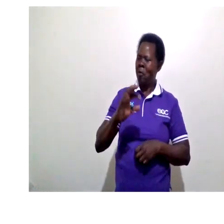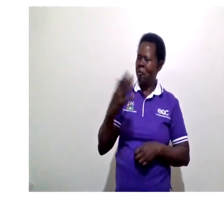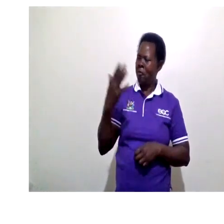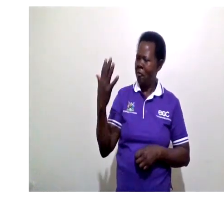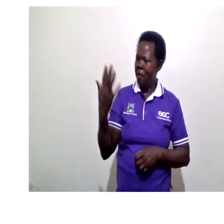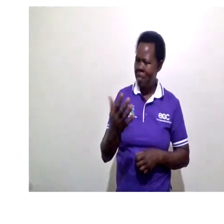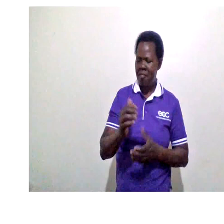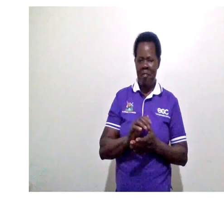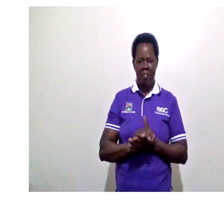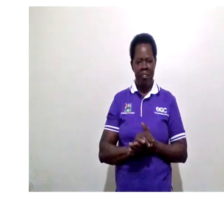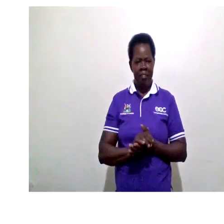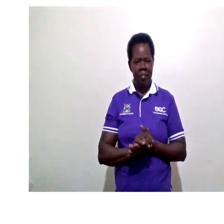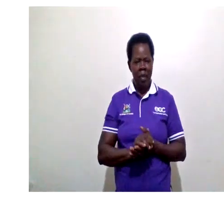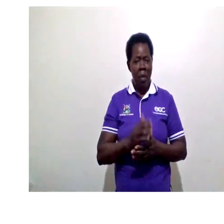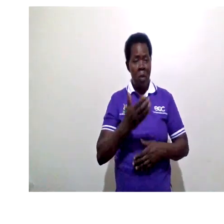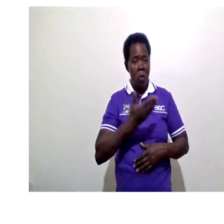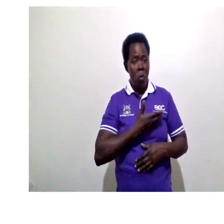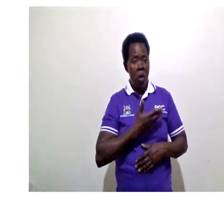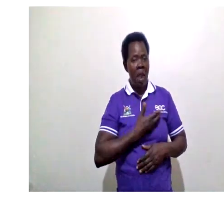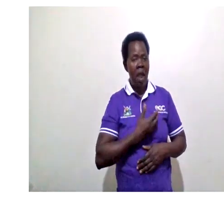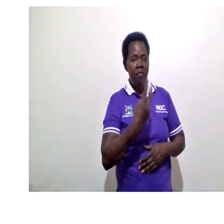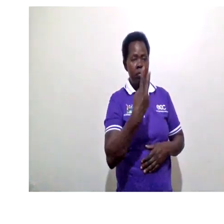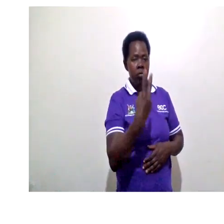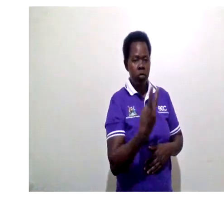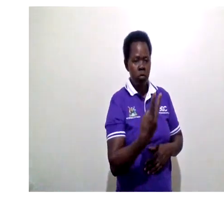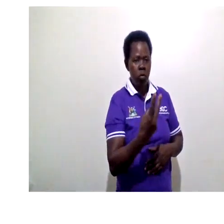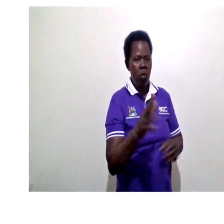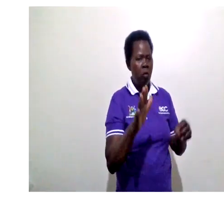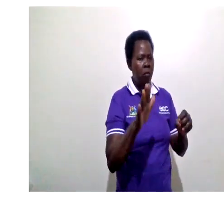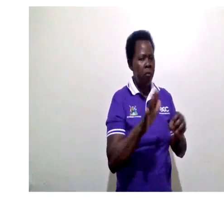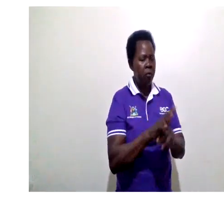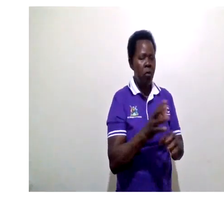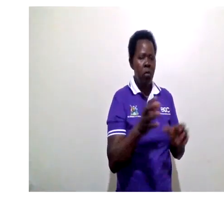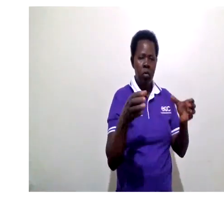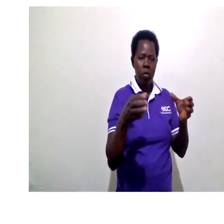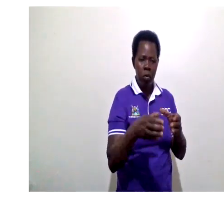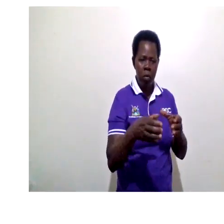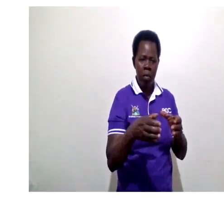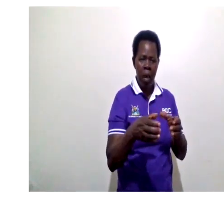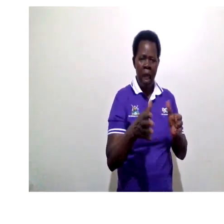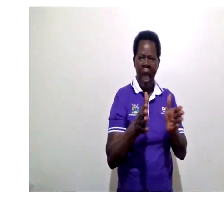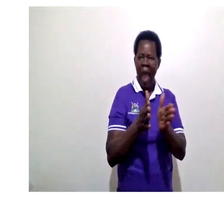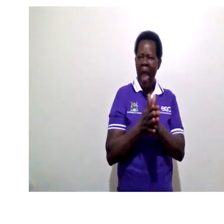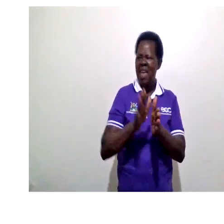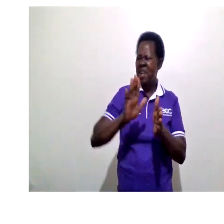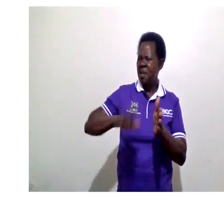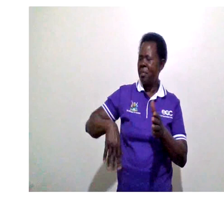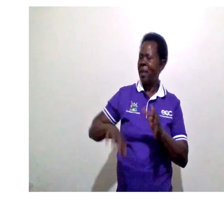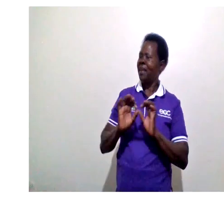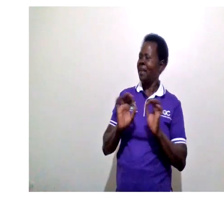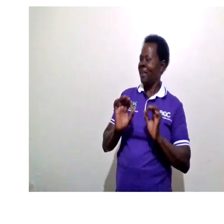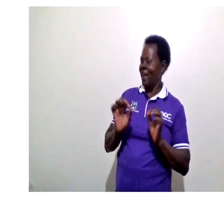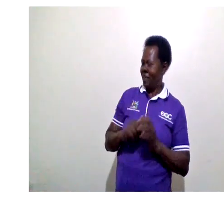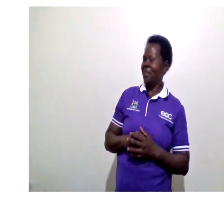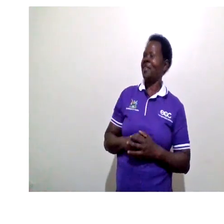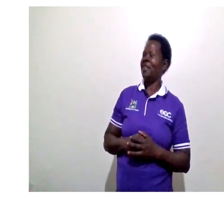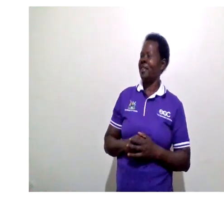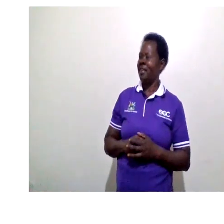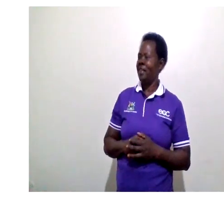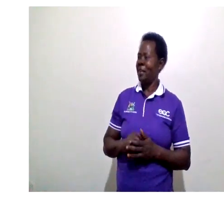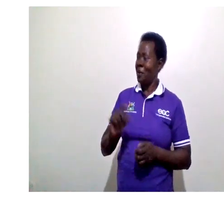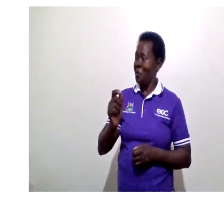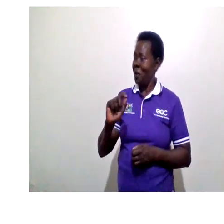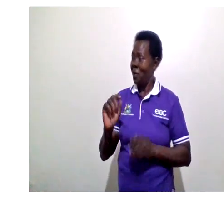In groups of 5, we have 2 full groups and